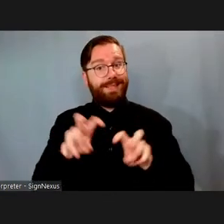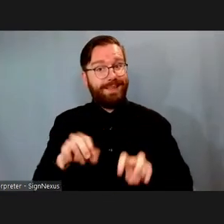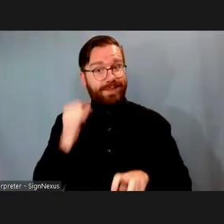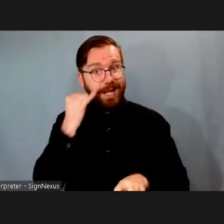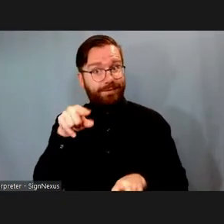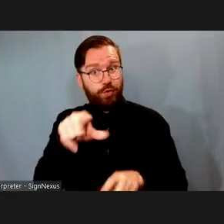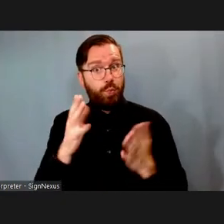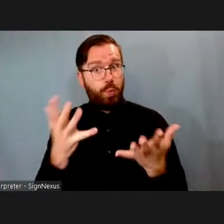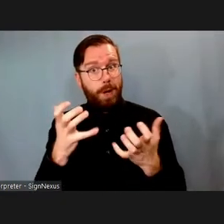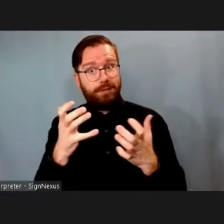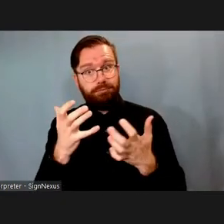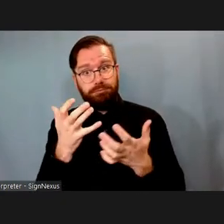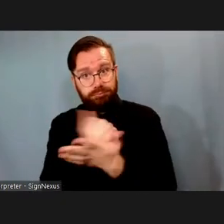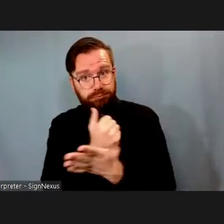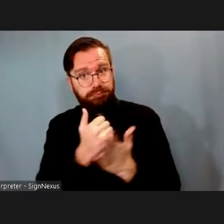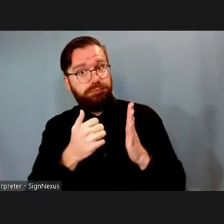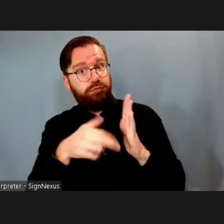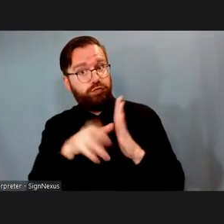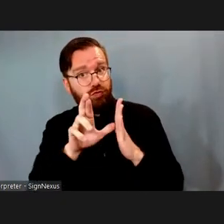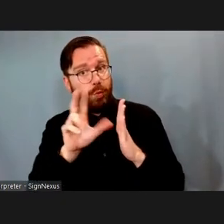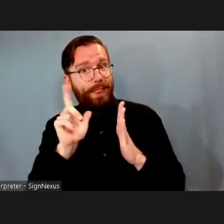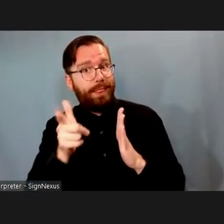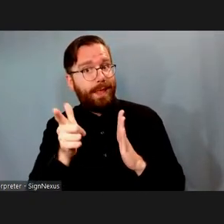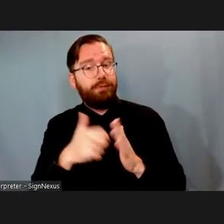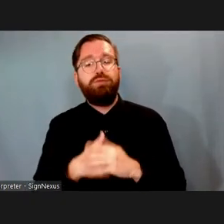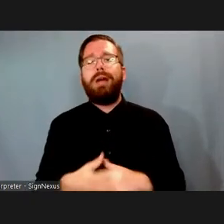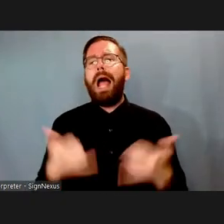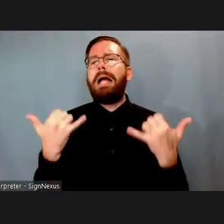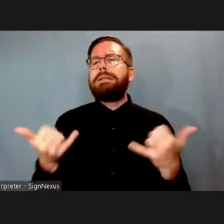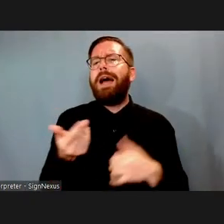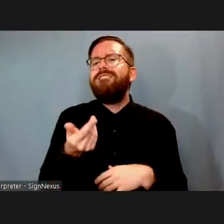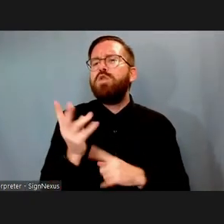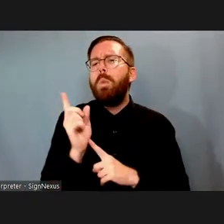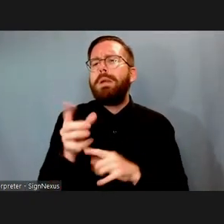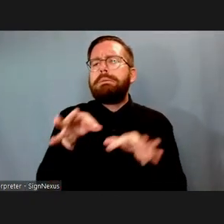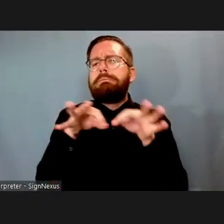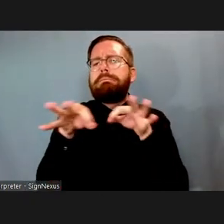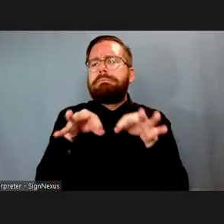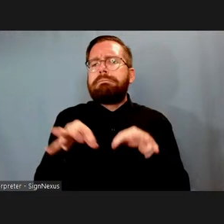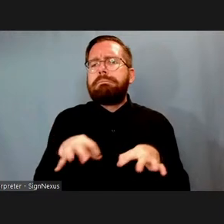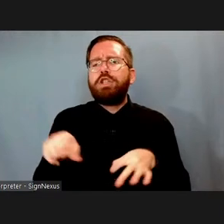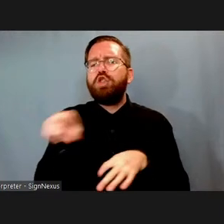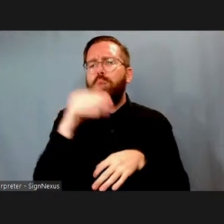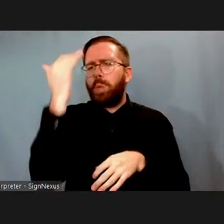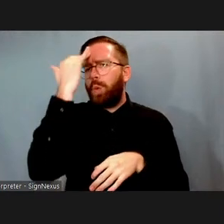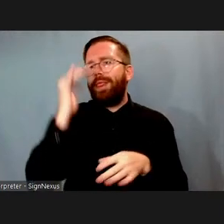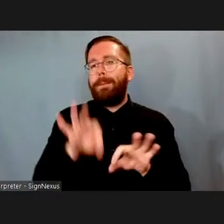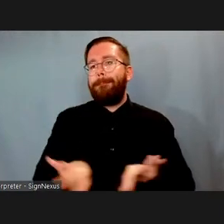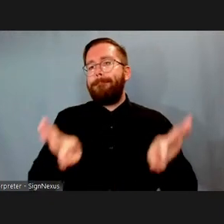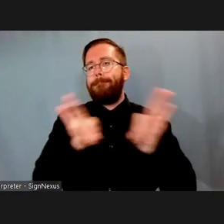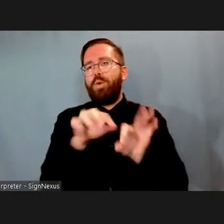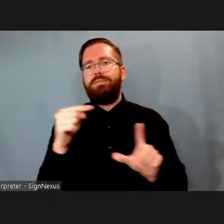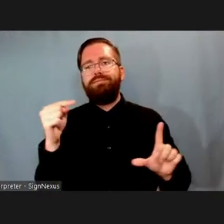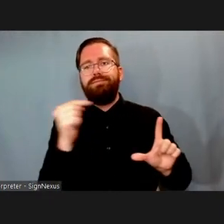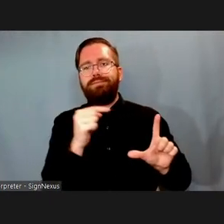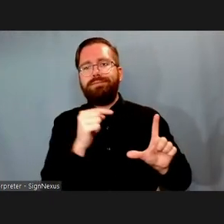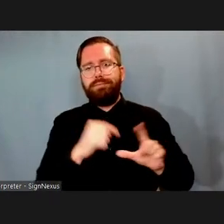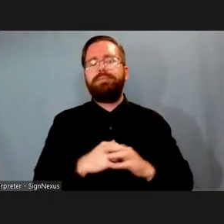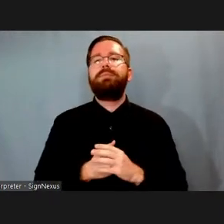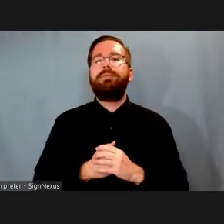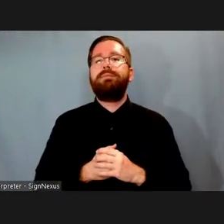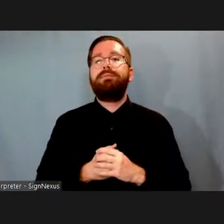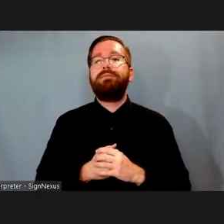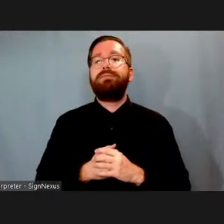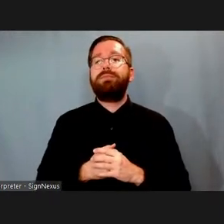few moments reviewing and explaining it here so everyone can understand its importance as i said a moment ago there are two